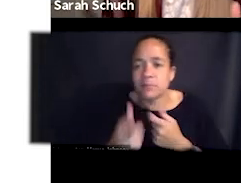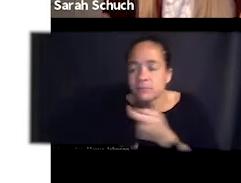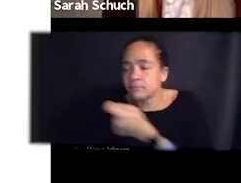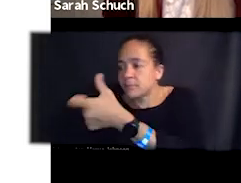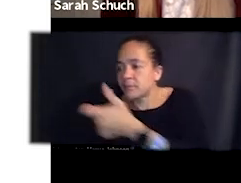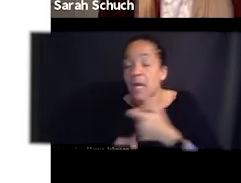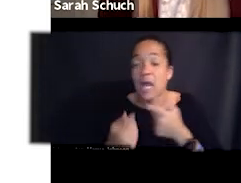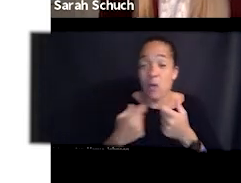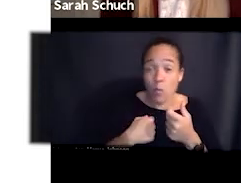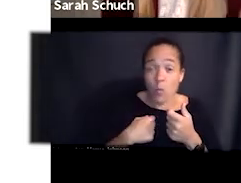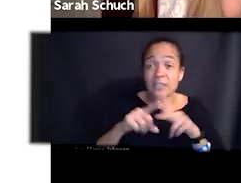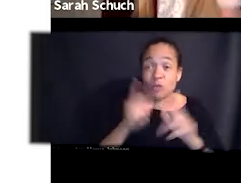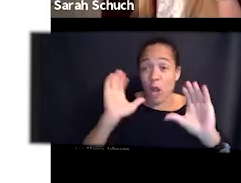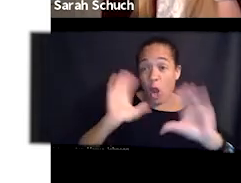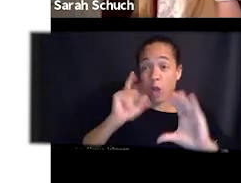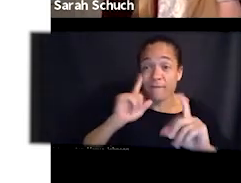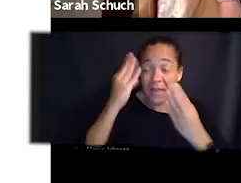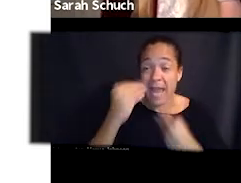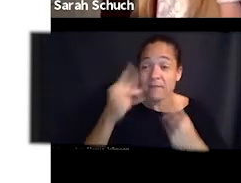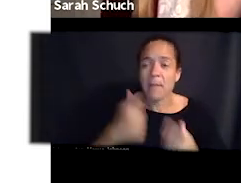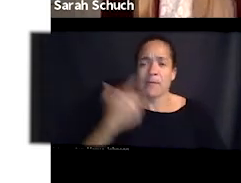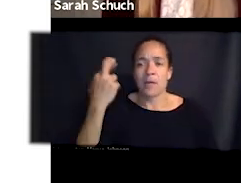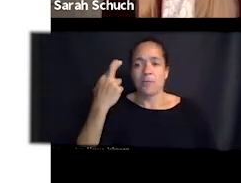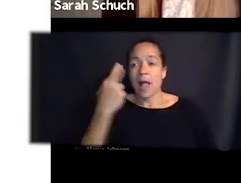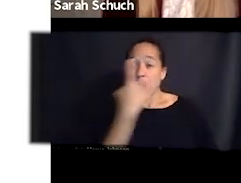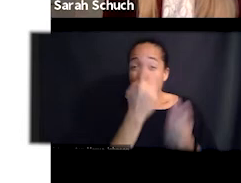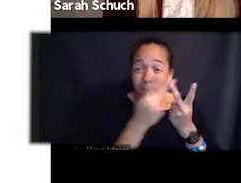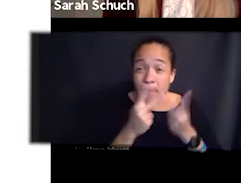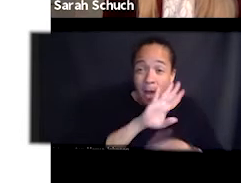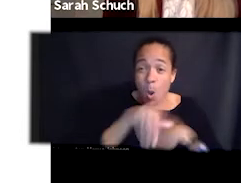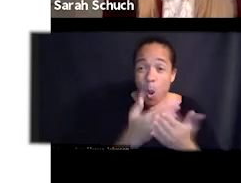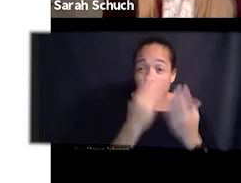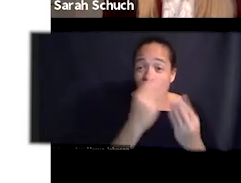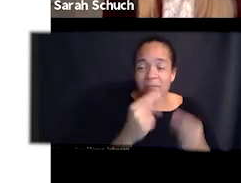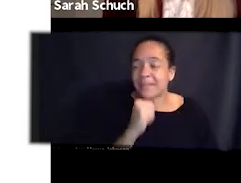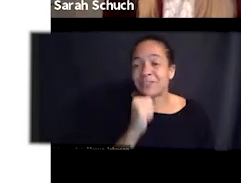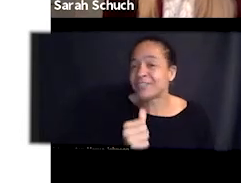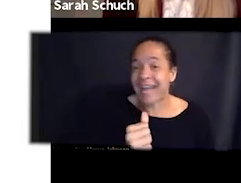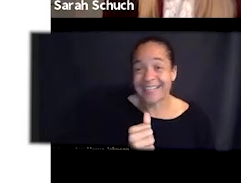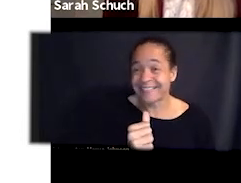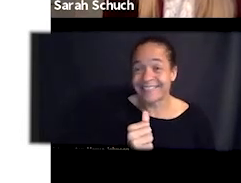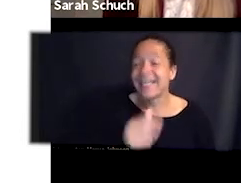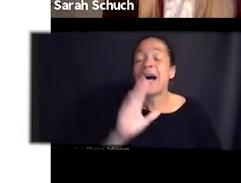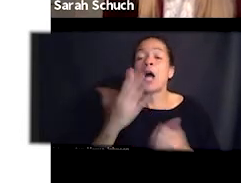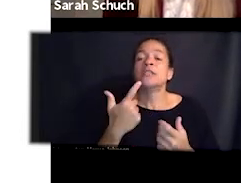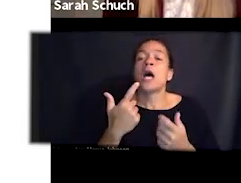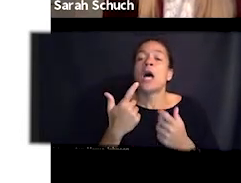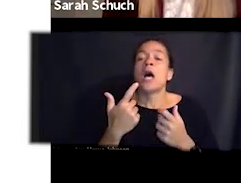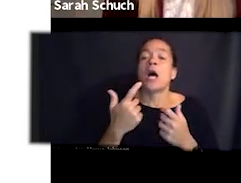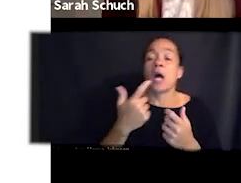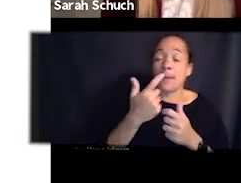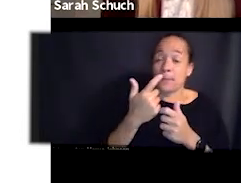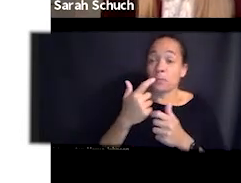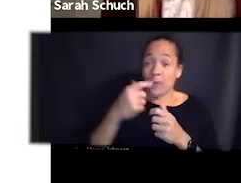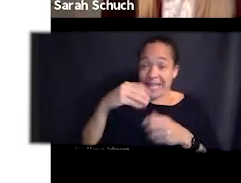one spot to find the information. And then we mailed the publication to every mailing address in the city of